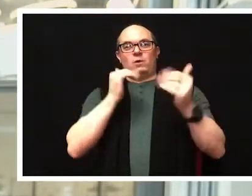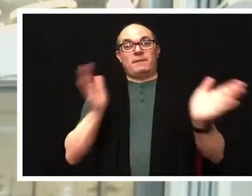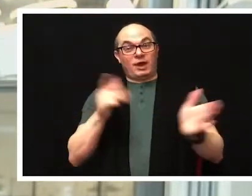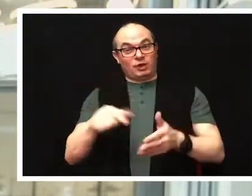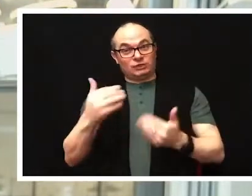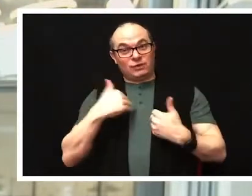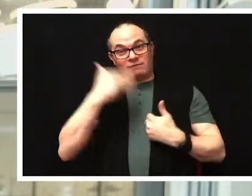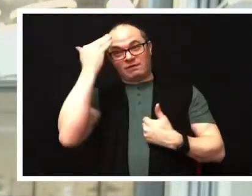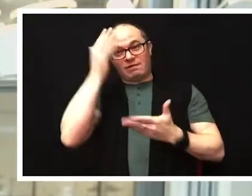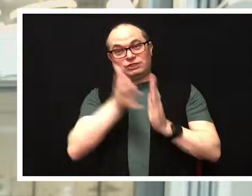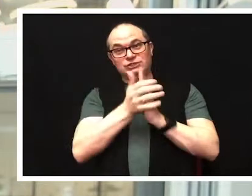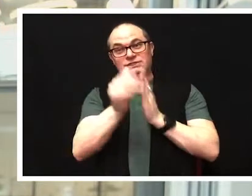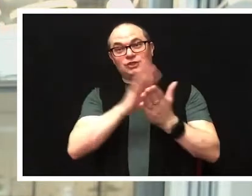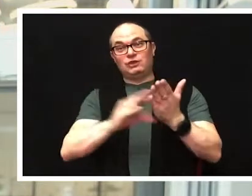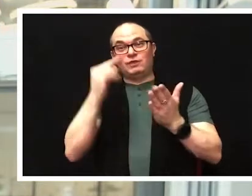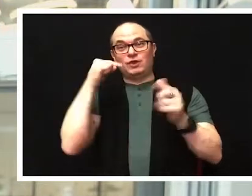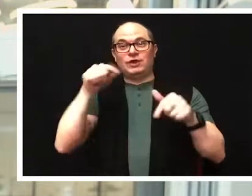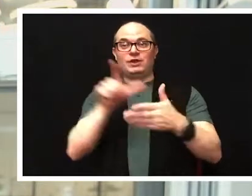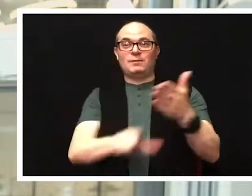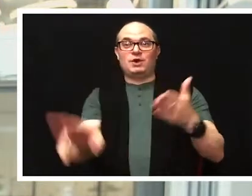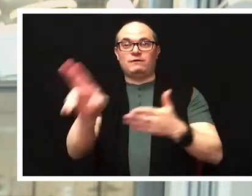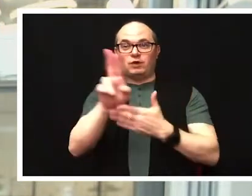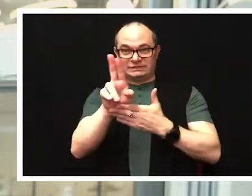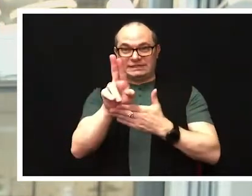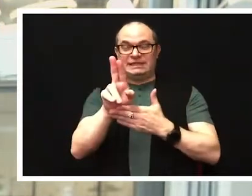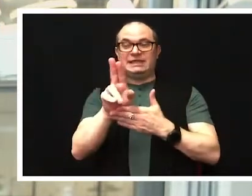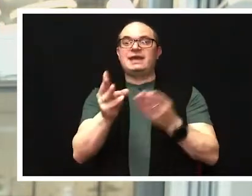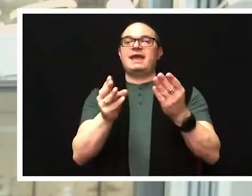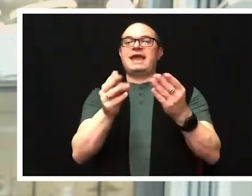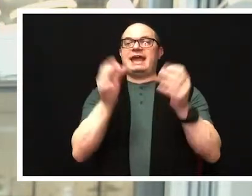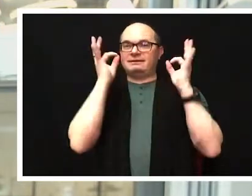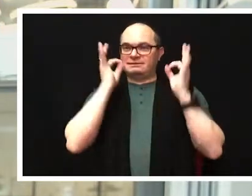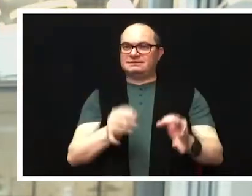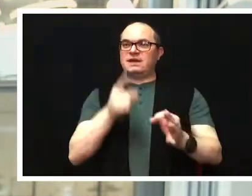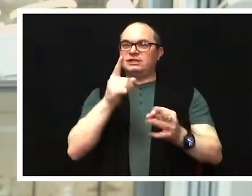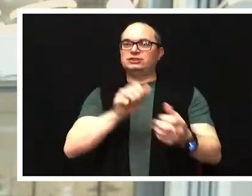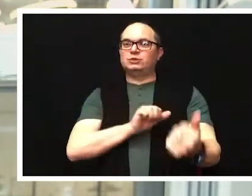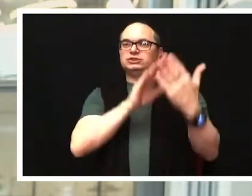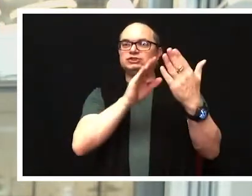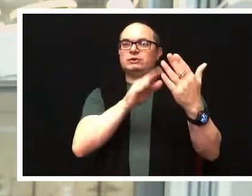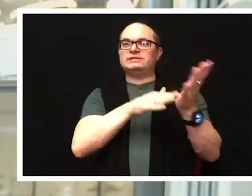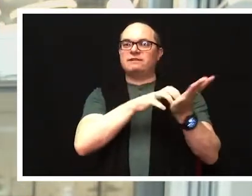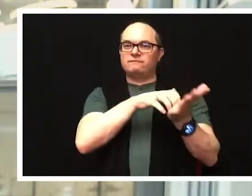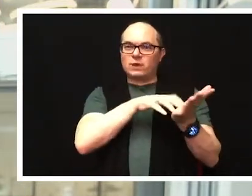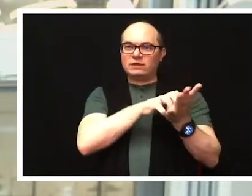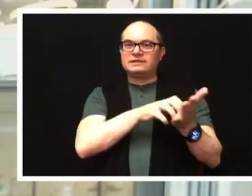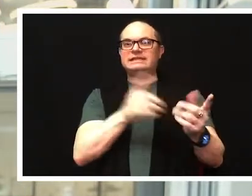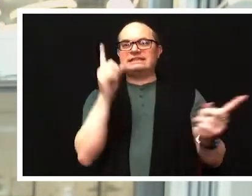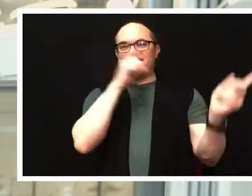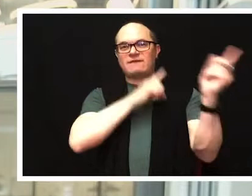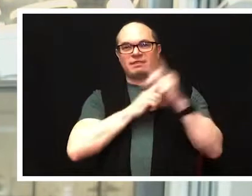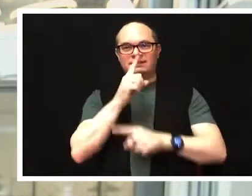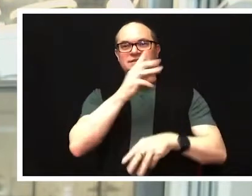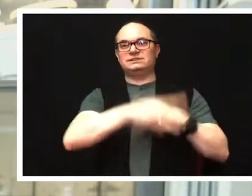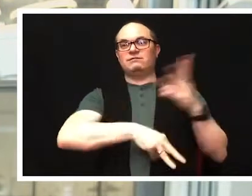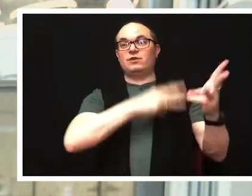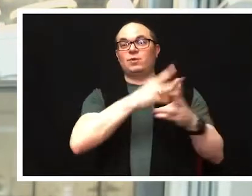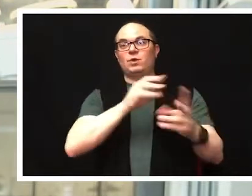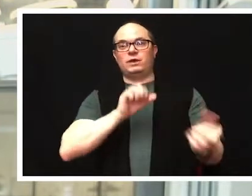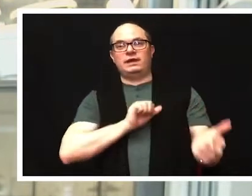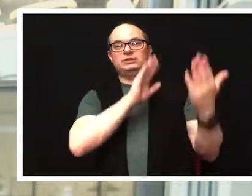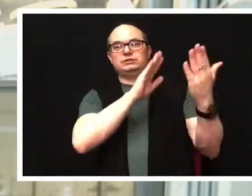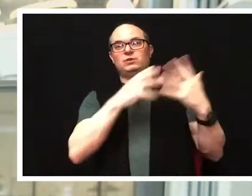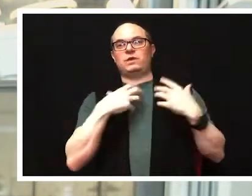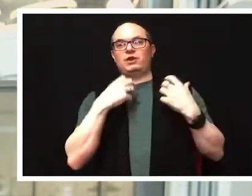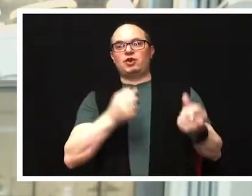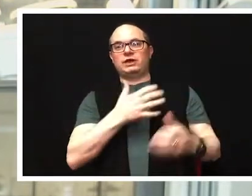the knowledge and skills you have learned here at Lamar University and resolve to address the frailties and fallacies of our world with courage and